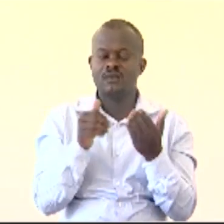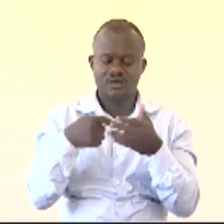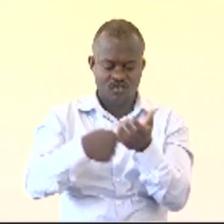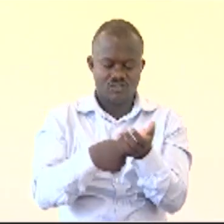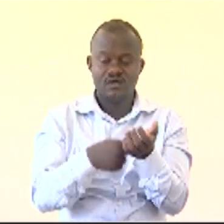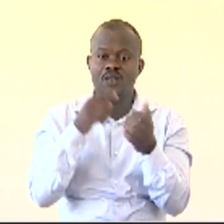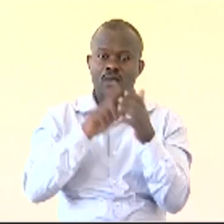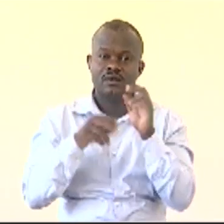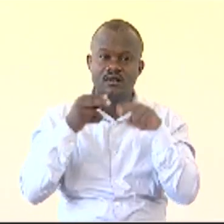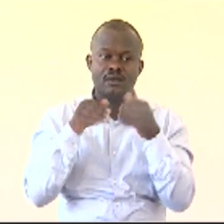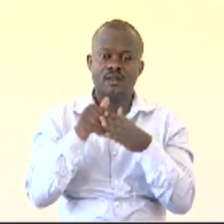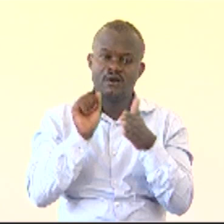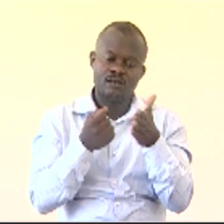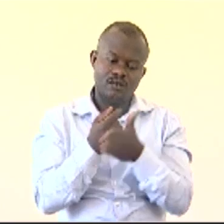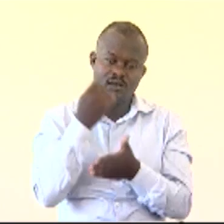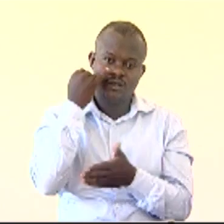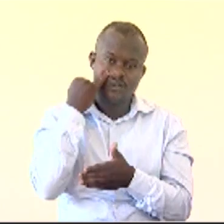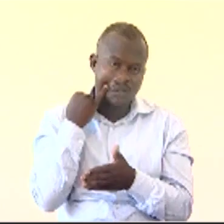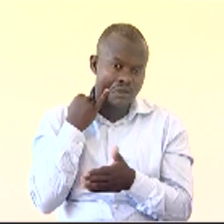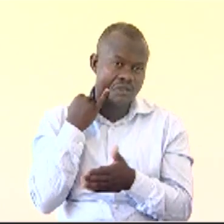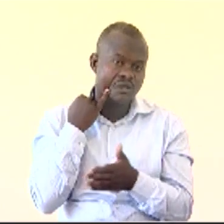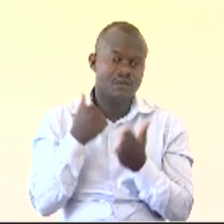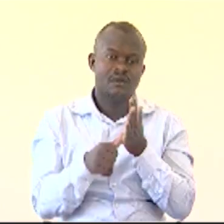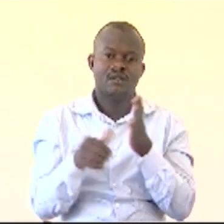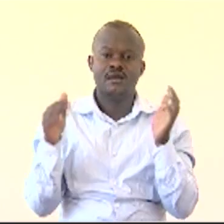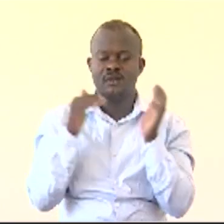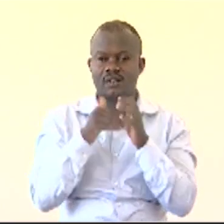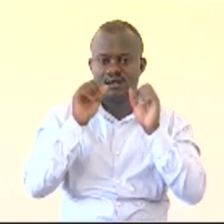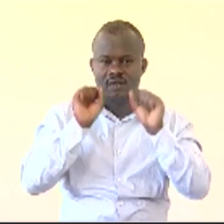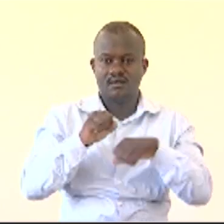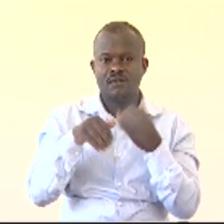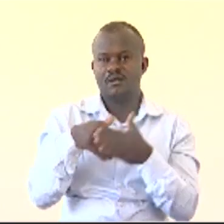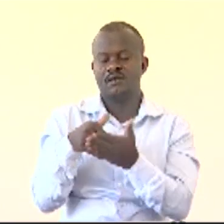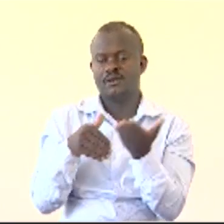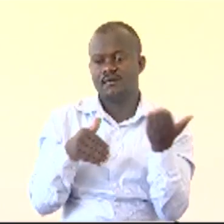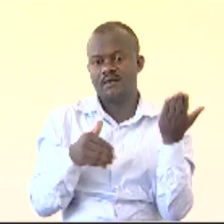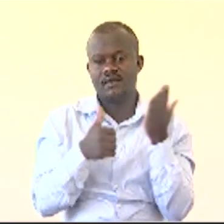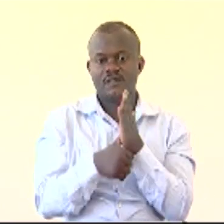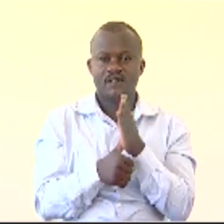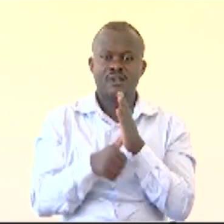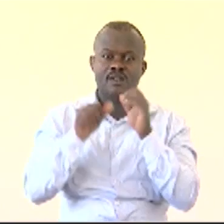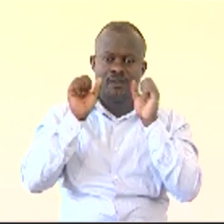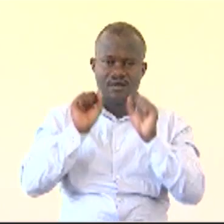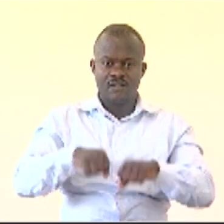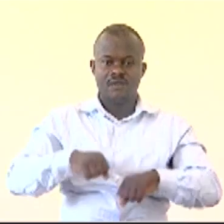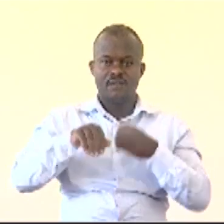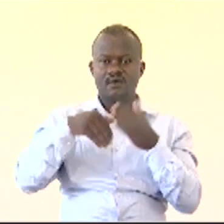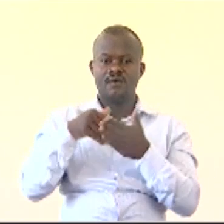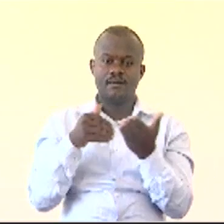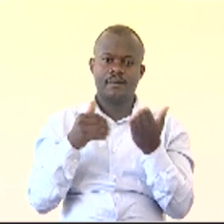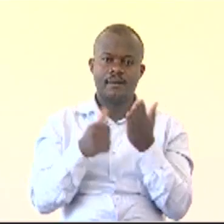happens? It can cause a serious complication, and it can be fatal. It can be fatal, it can be